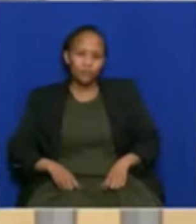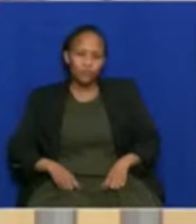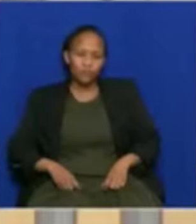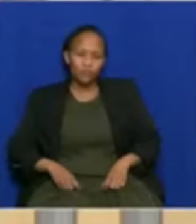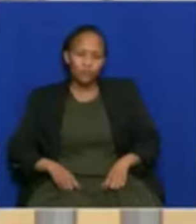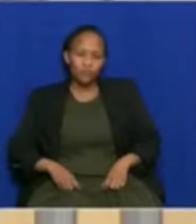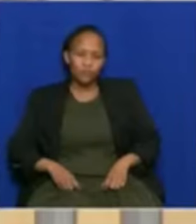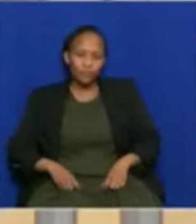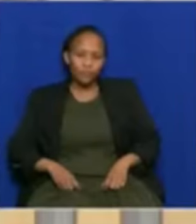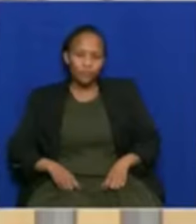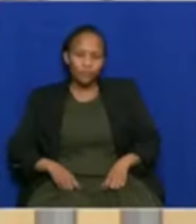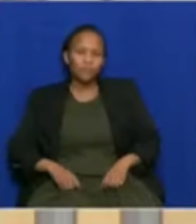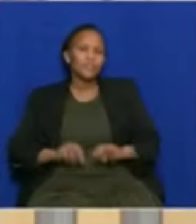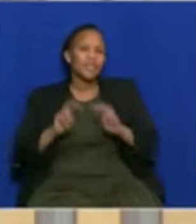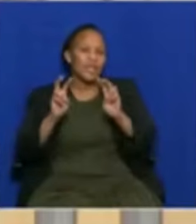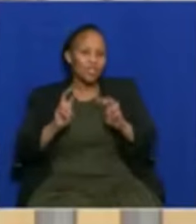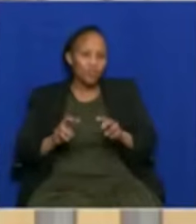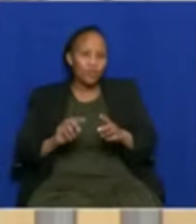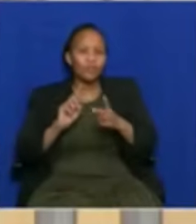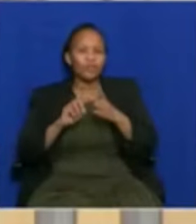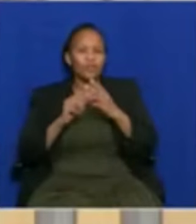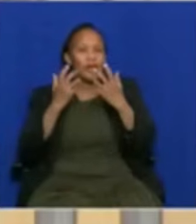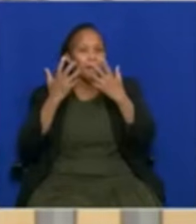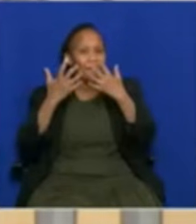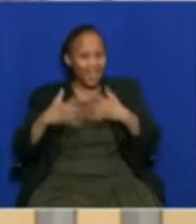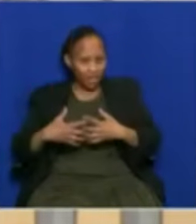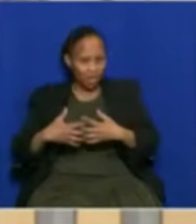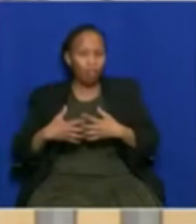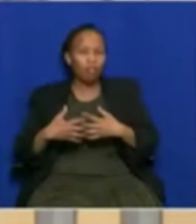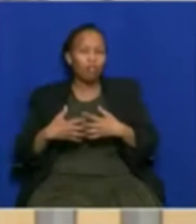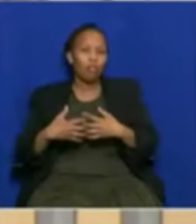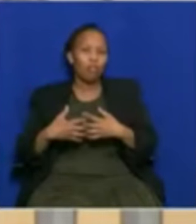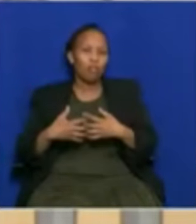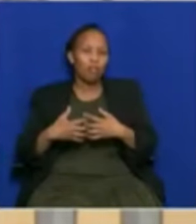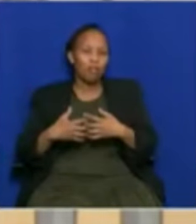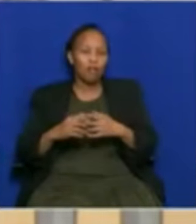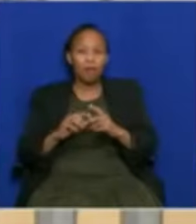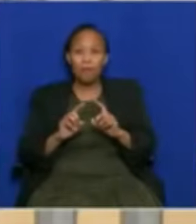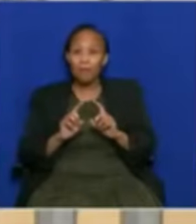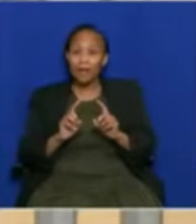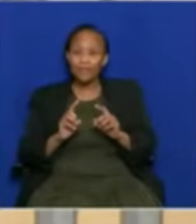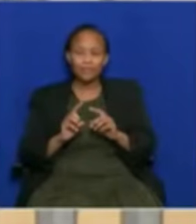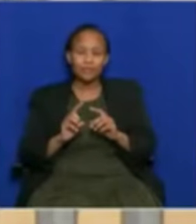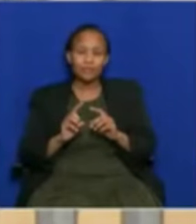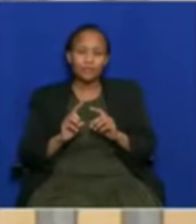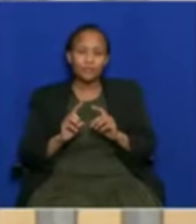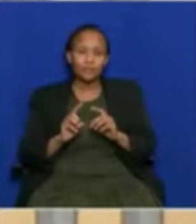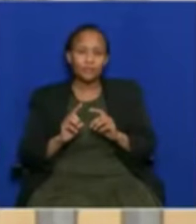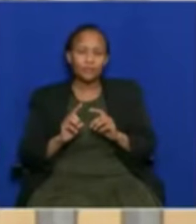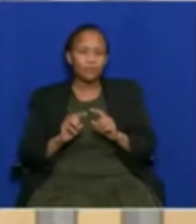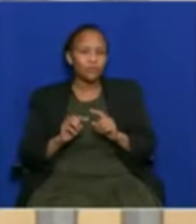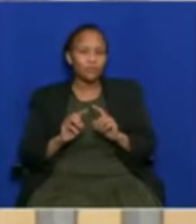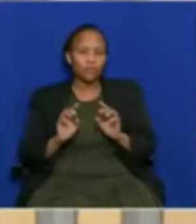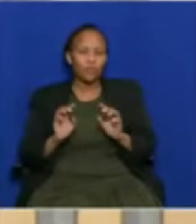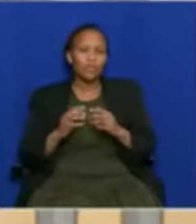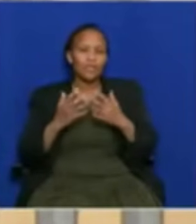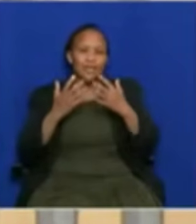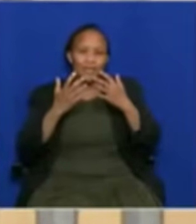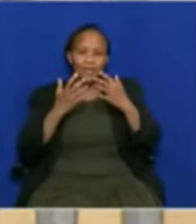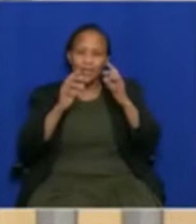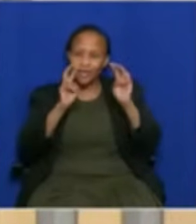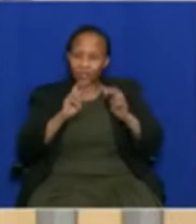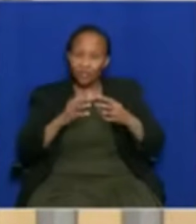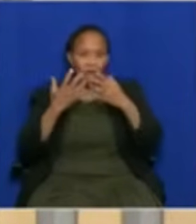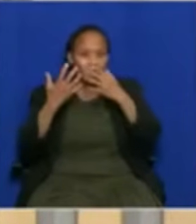mechanical. What we're going into is not electrical, mechanical. in any other different